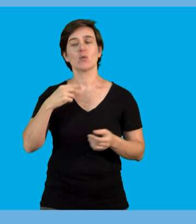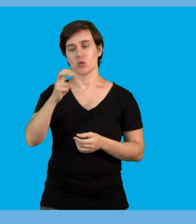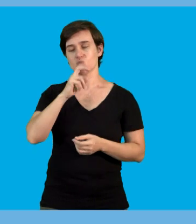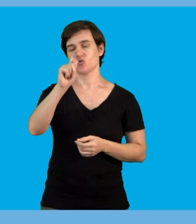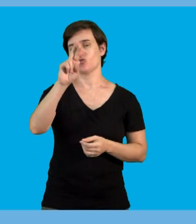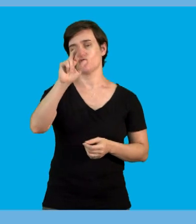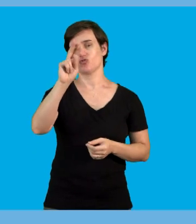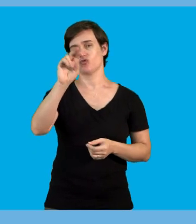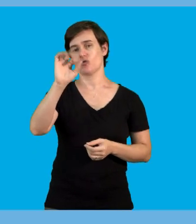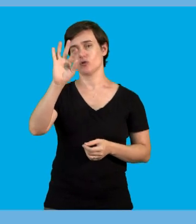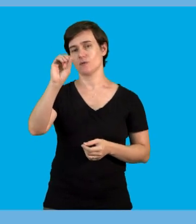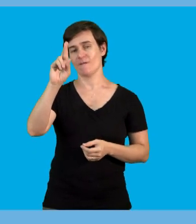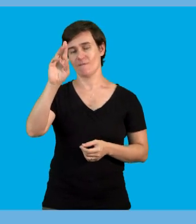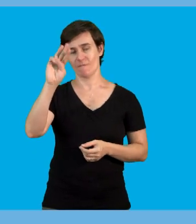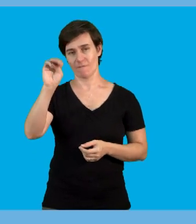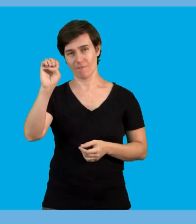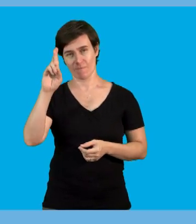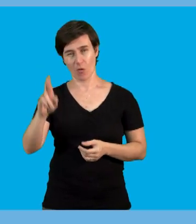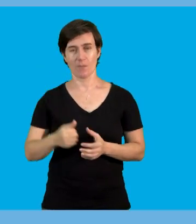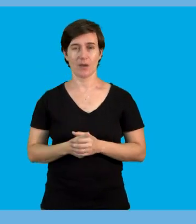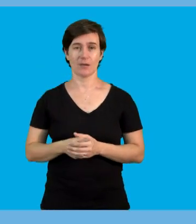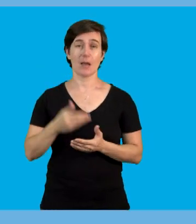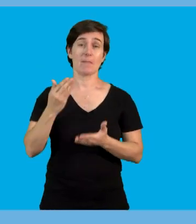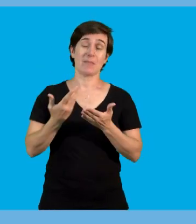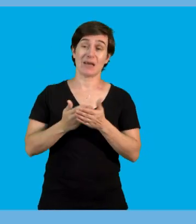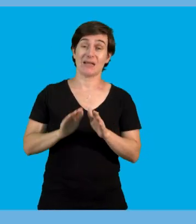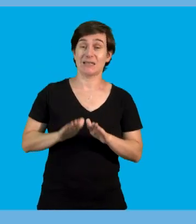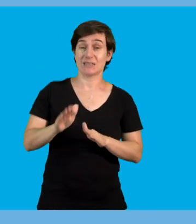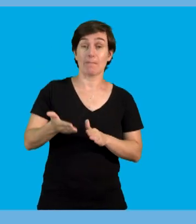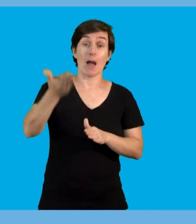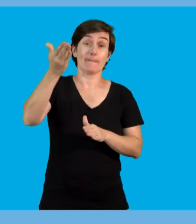using the transformers. Remember, this energy can either be stepped